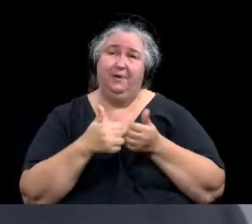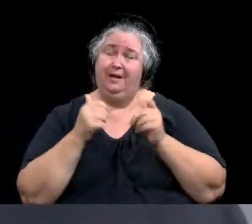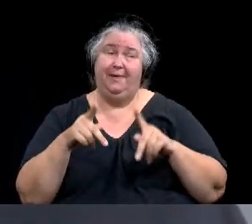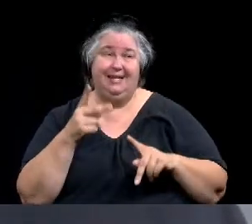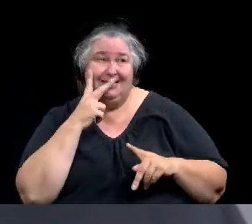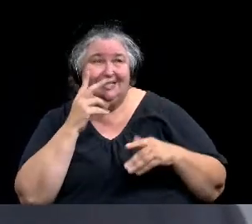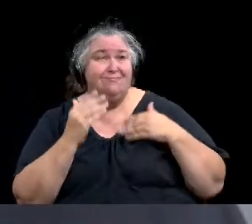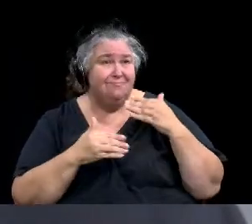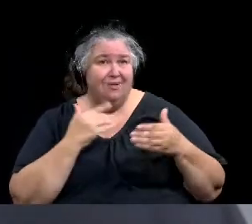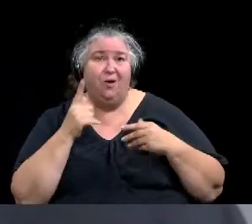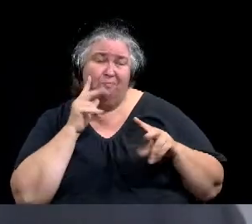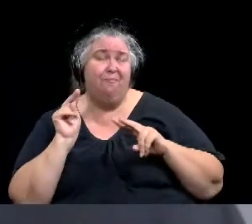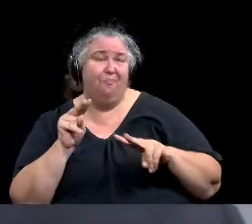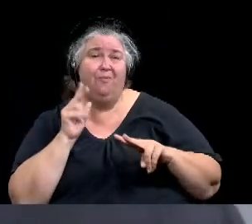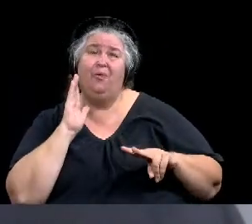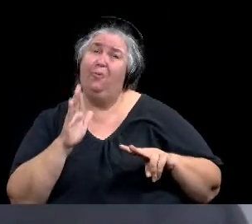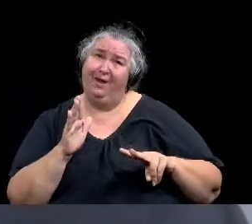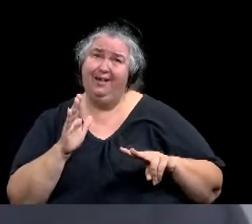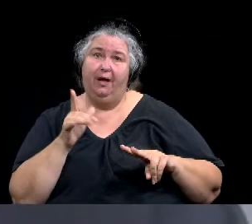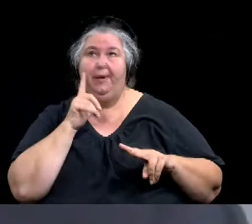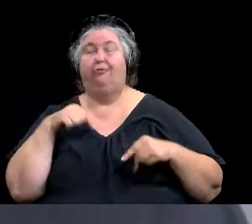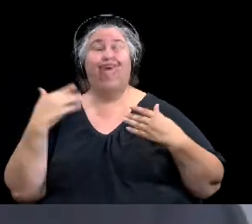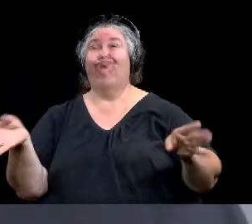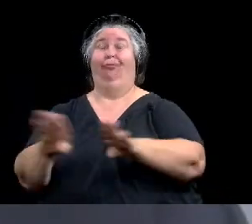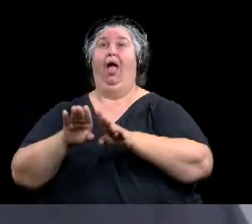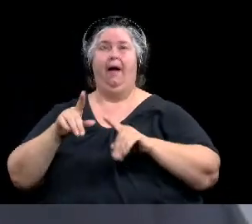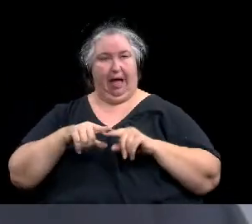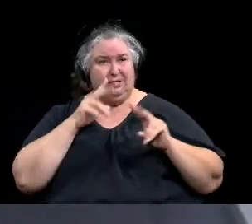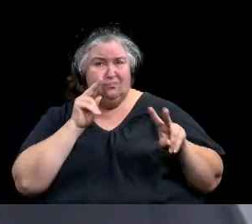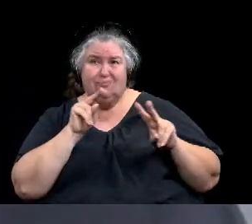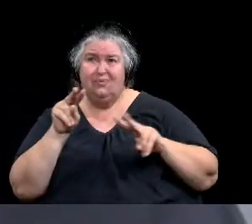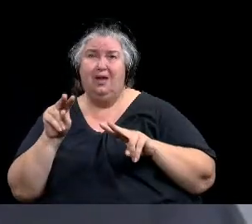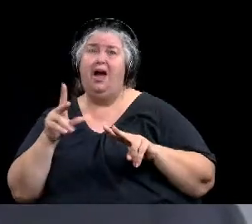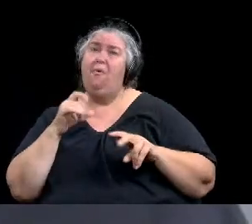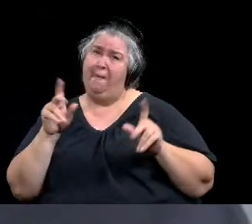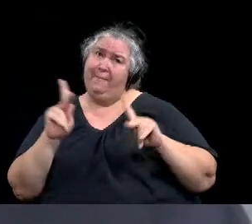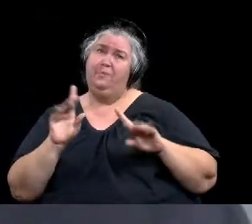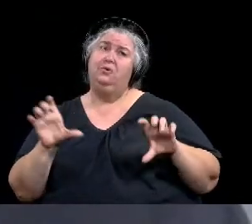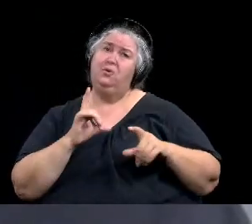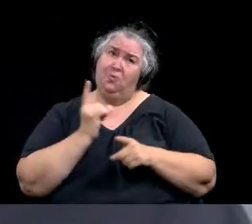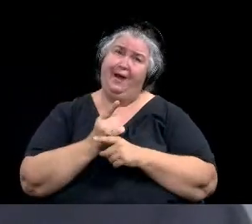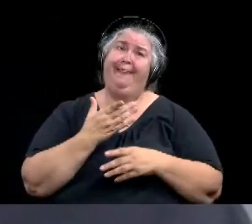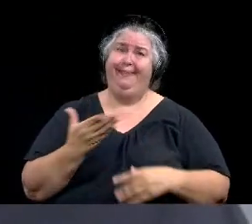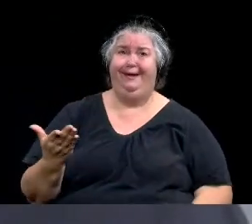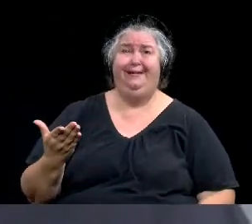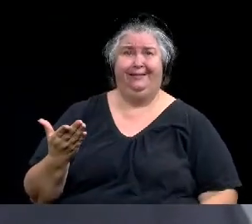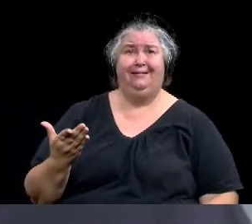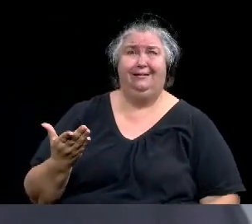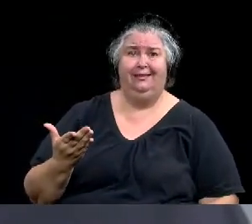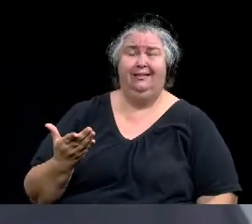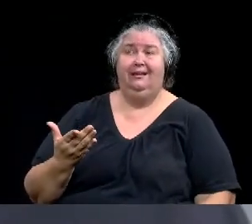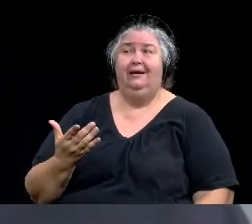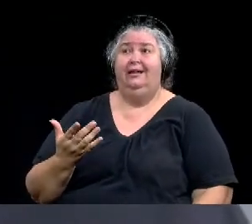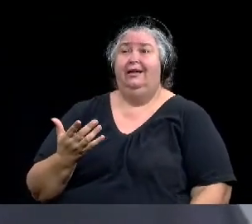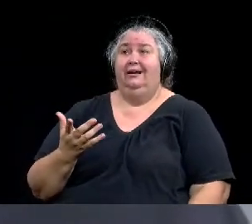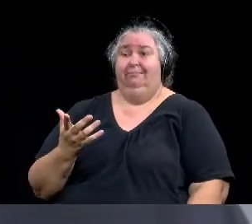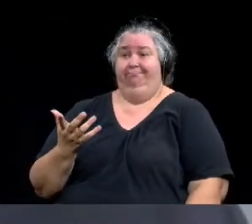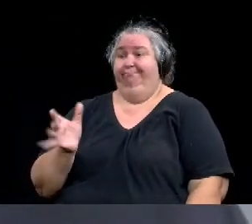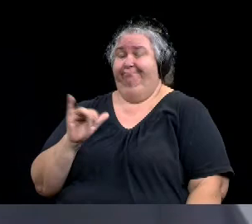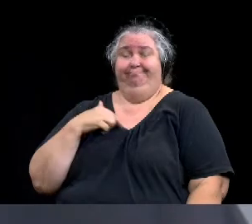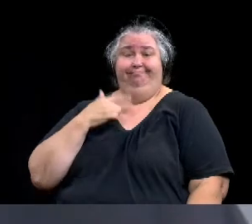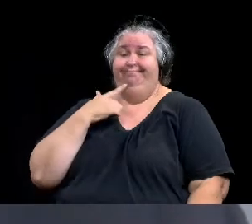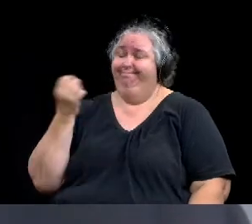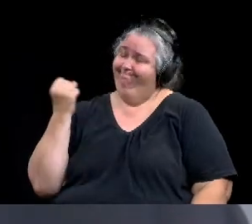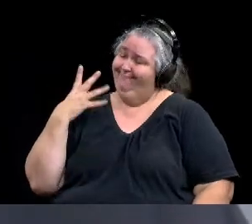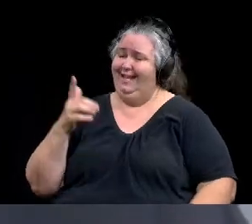to monitor that. And so we're looking for people to do the right thing. And what I've said many times, it's